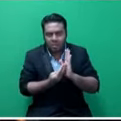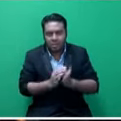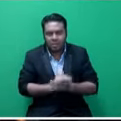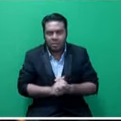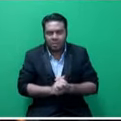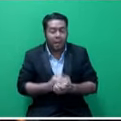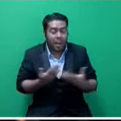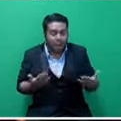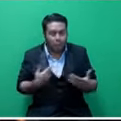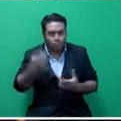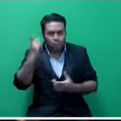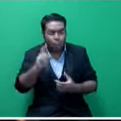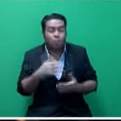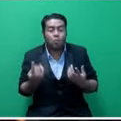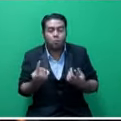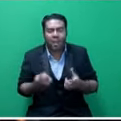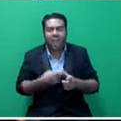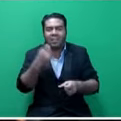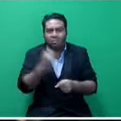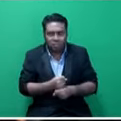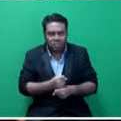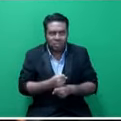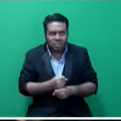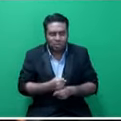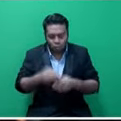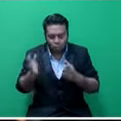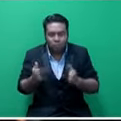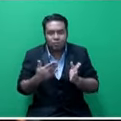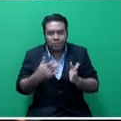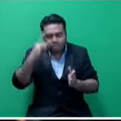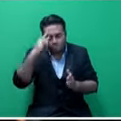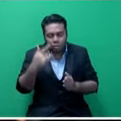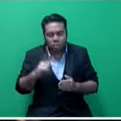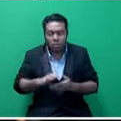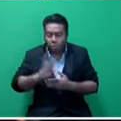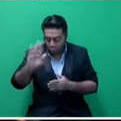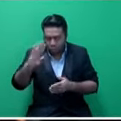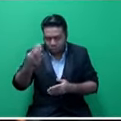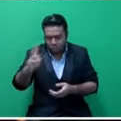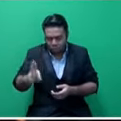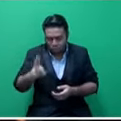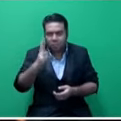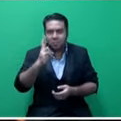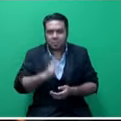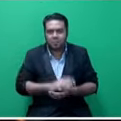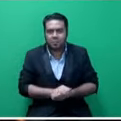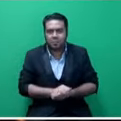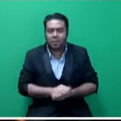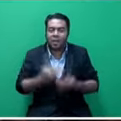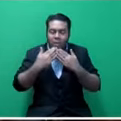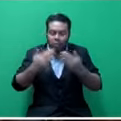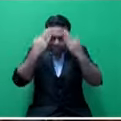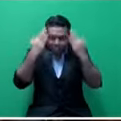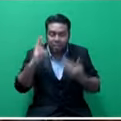I now call upon the Attorney General to move his motion. You have the floor, sir. Thank you, Mr.